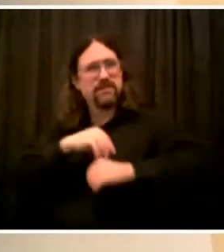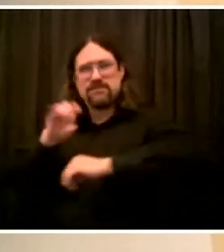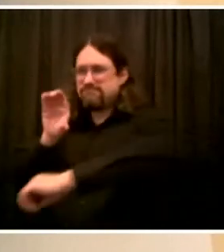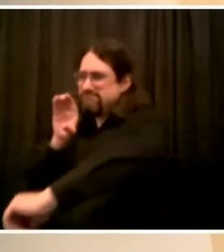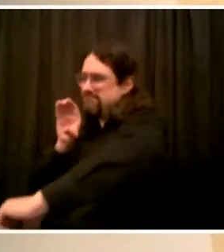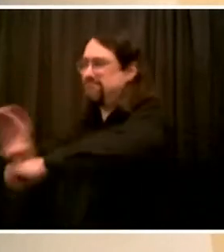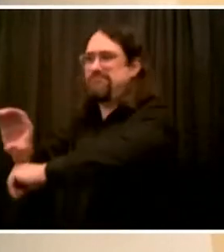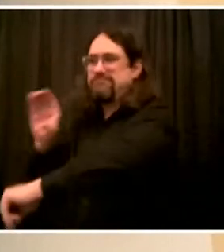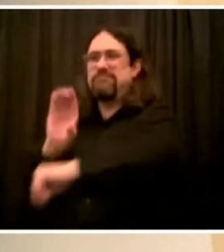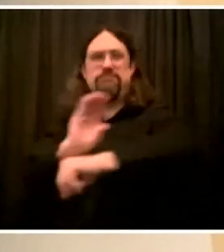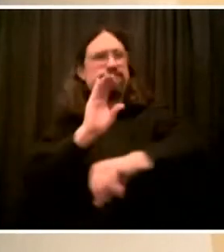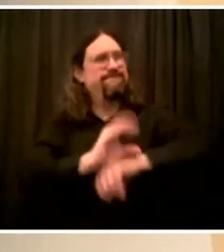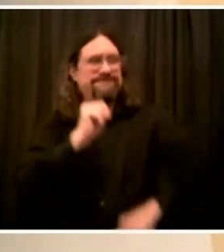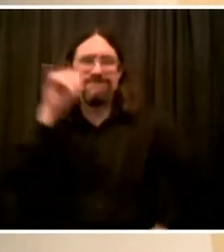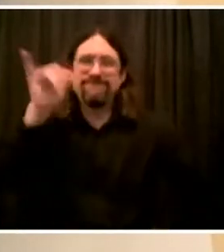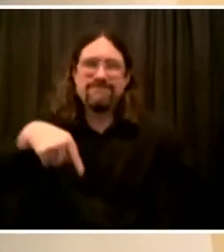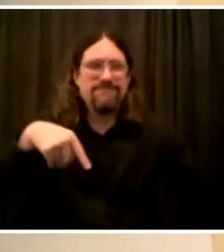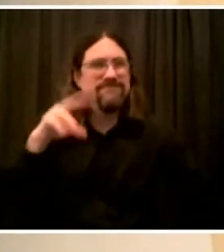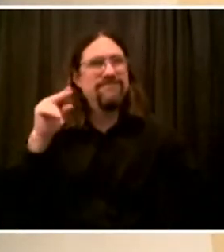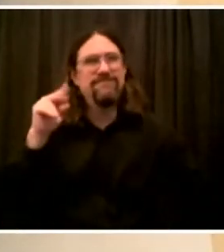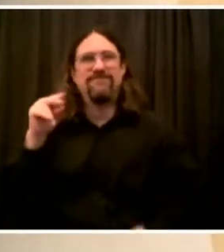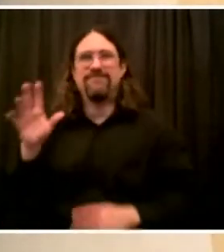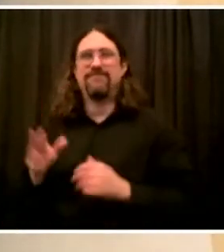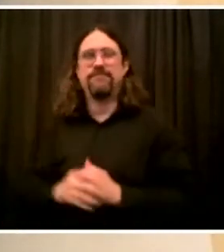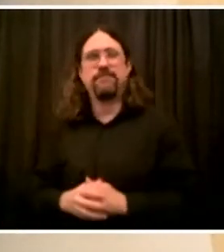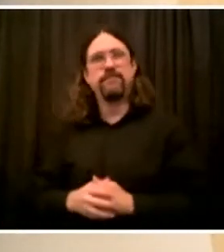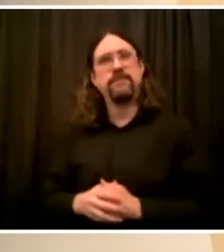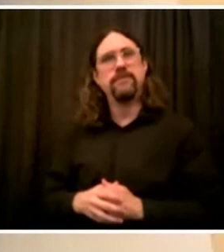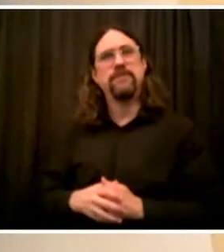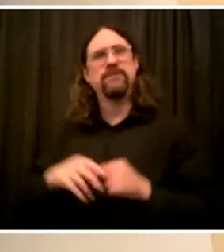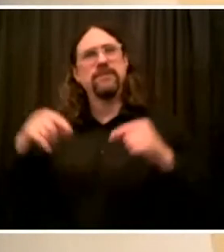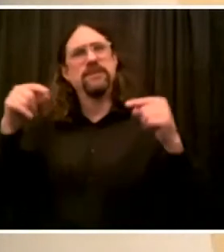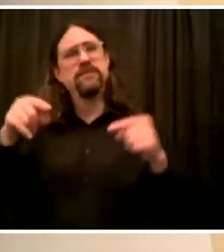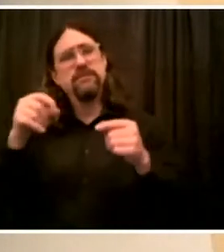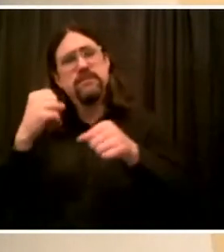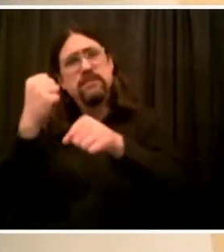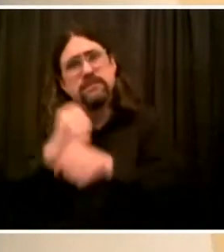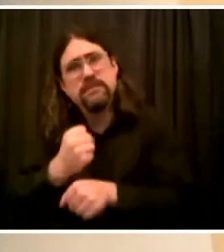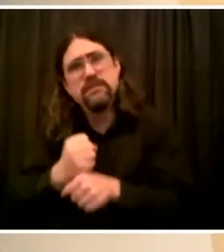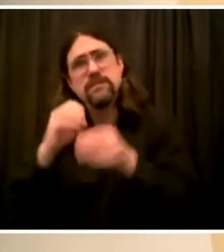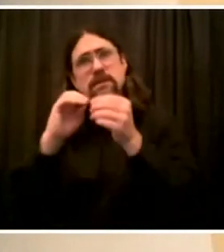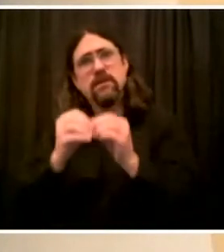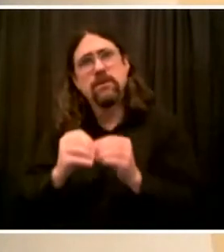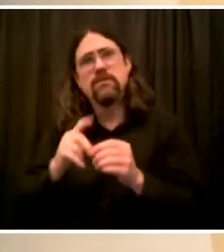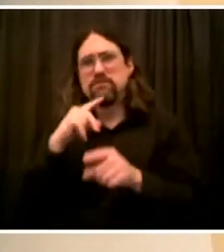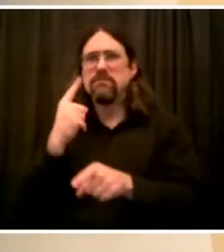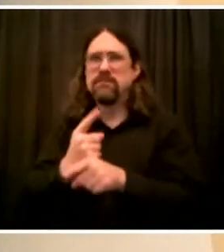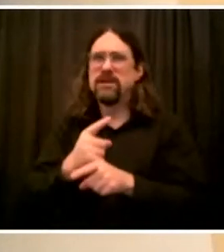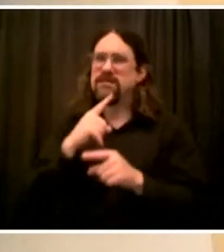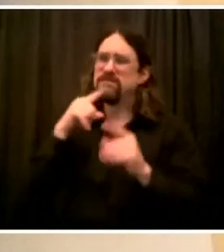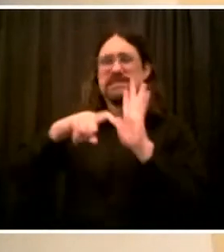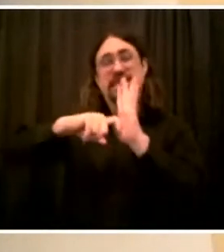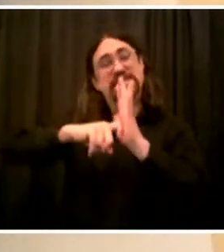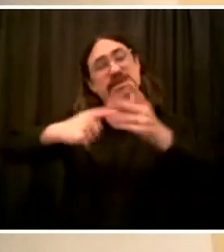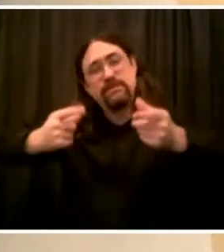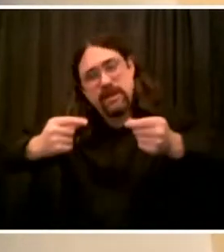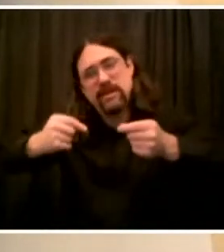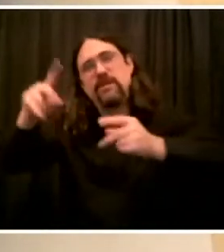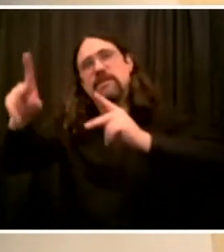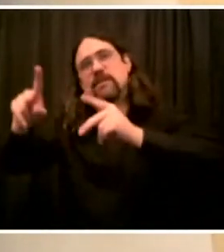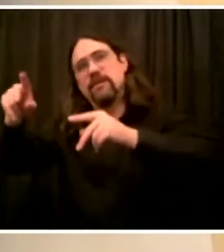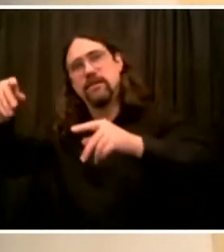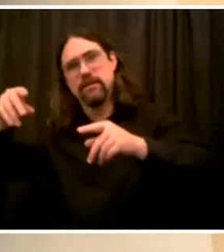in shelter, because those people are on the pathway to coming off the streets permanently, as the 2,500 people have come